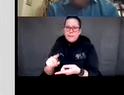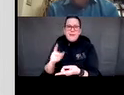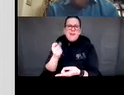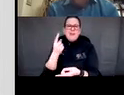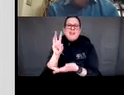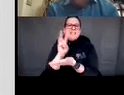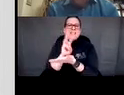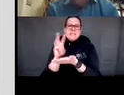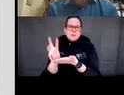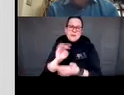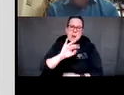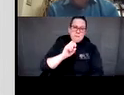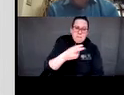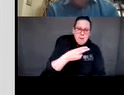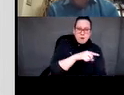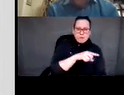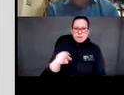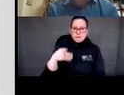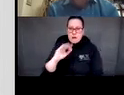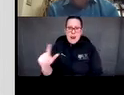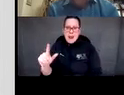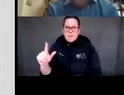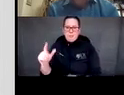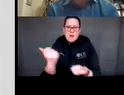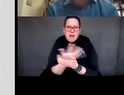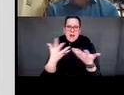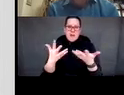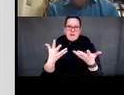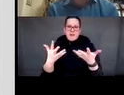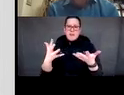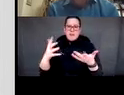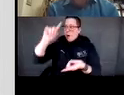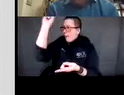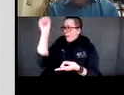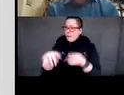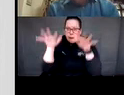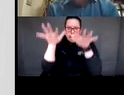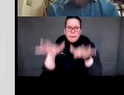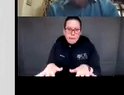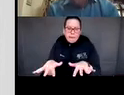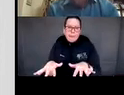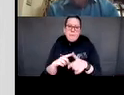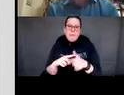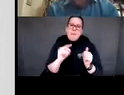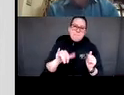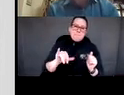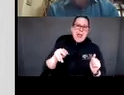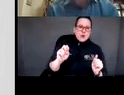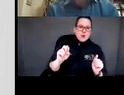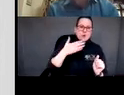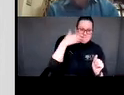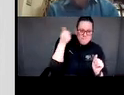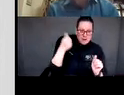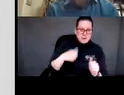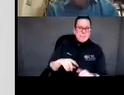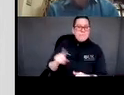middle of March to end of April. So May and June were not nearly as cataclysmic. Liz talked about the grants, $118 million.